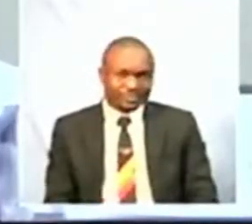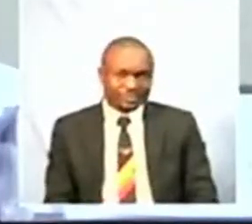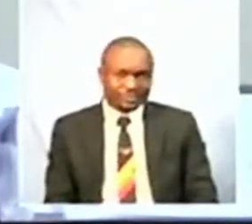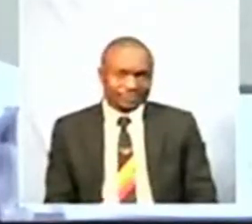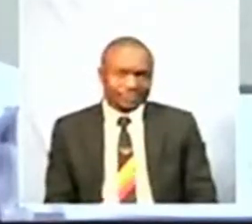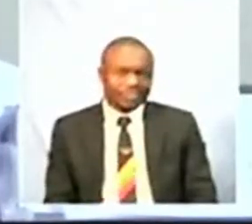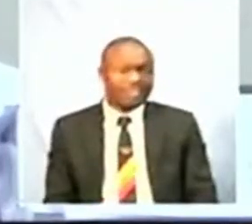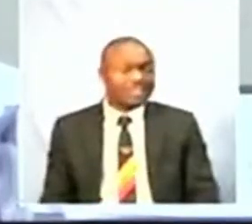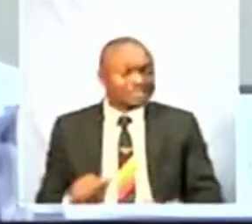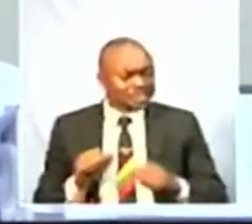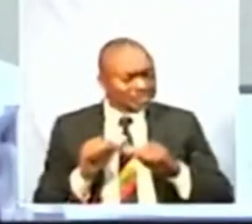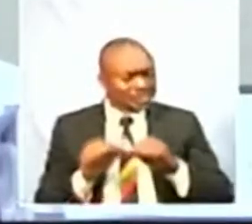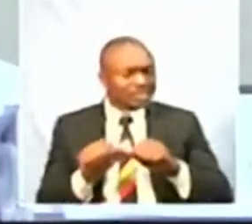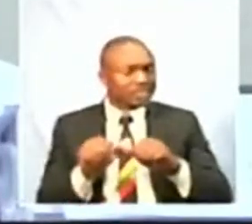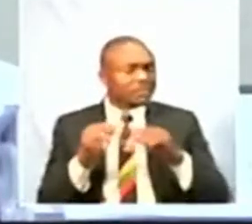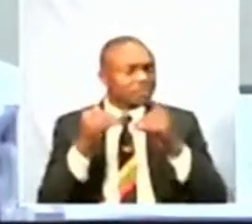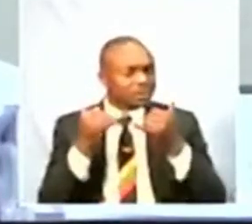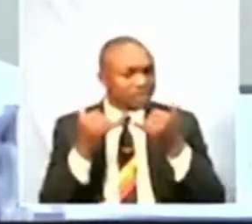Up to now,